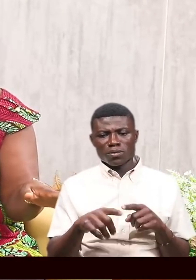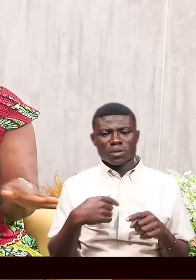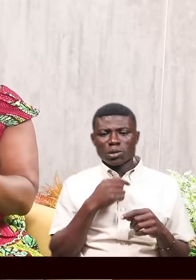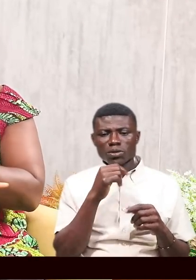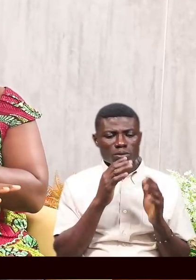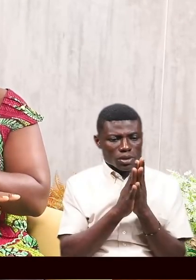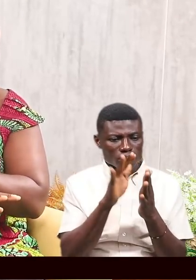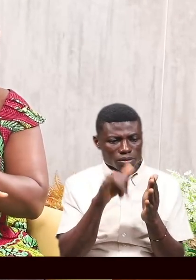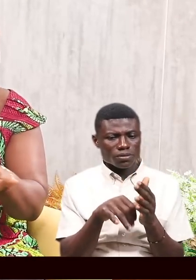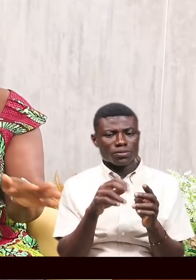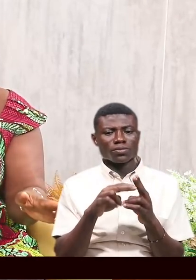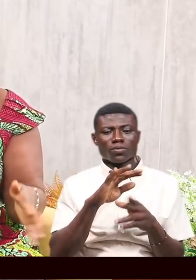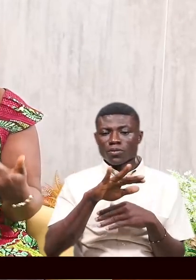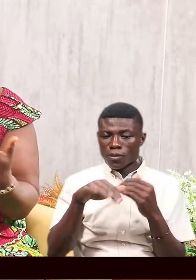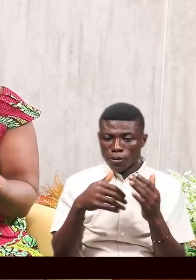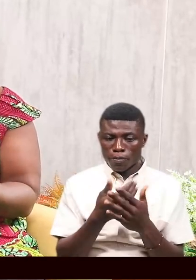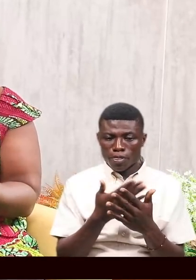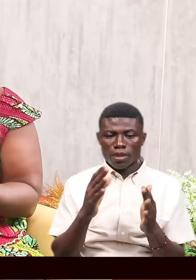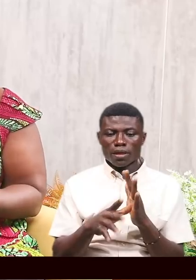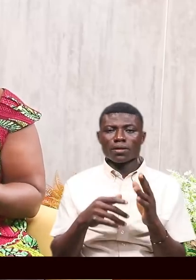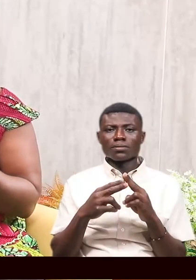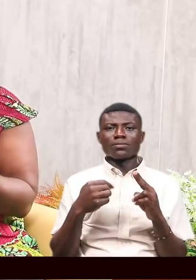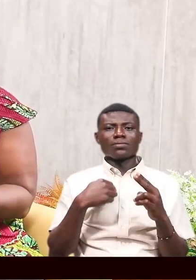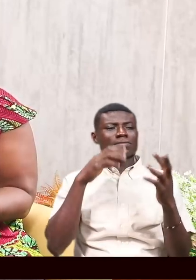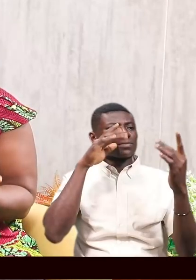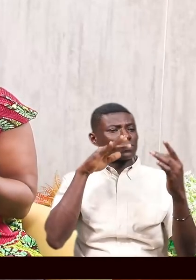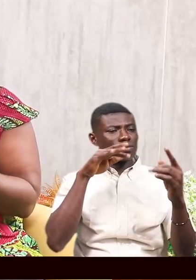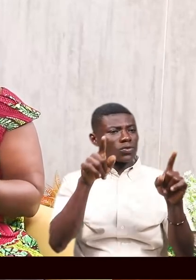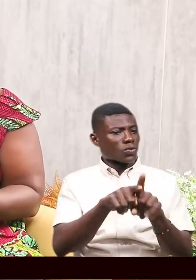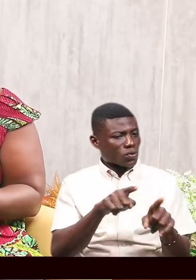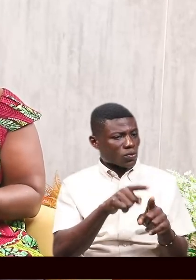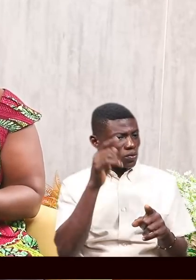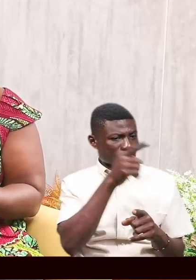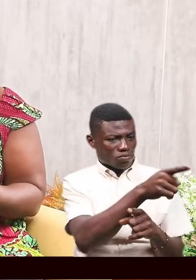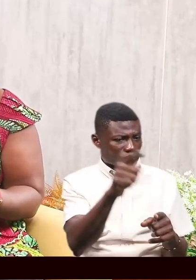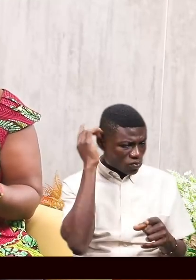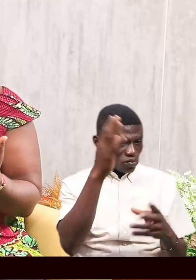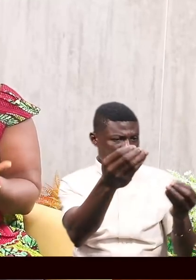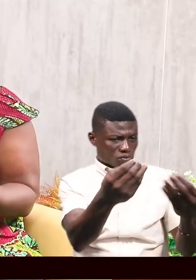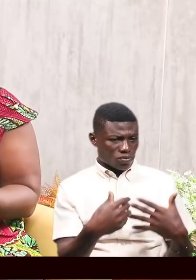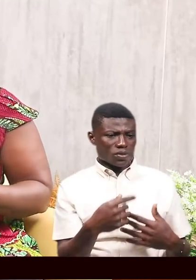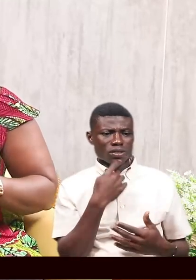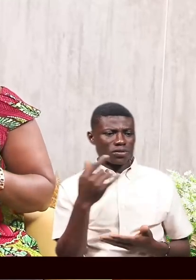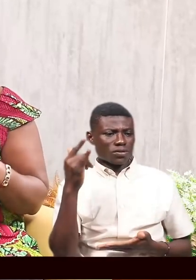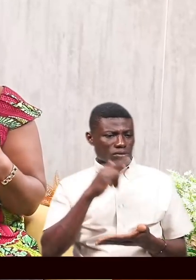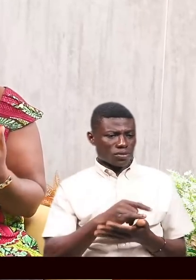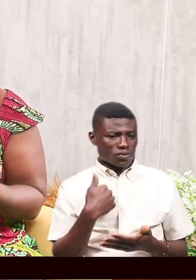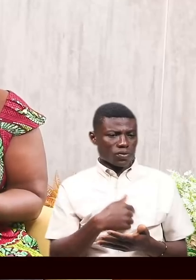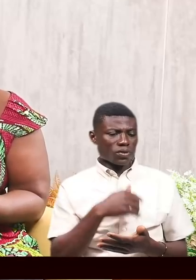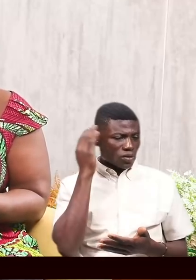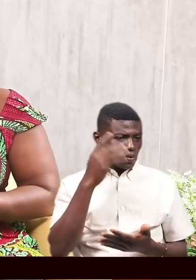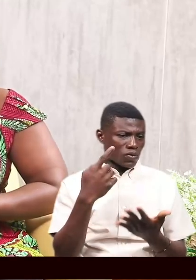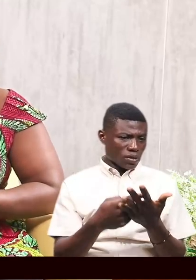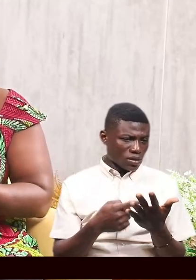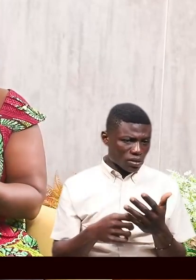da enti ni nyina mu no na me expect sen ka omo so be ka chere me say wo de wa ba e bia ye ne ne